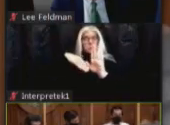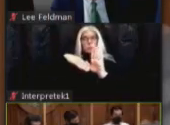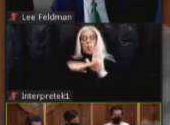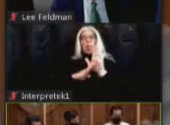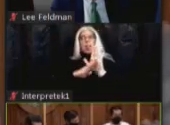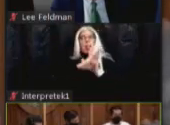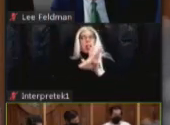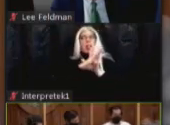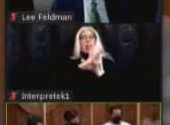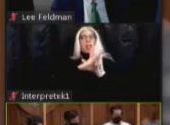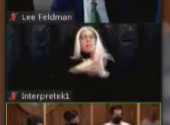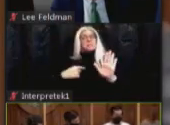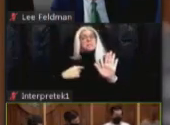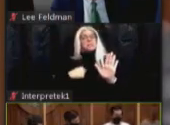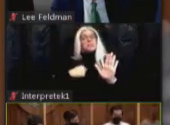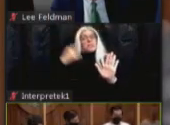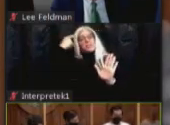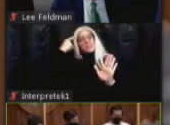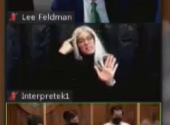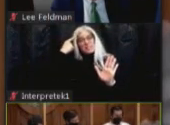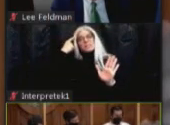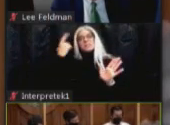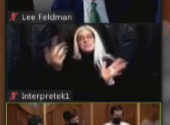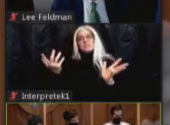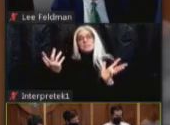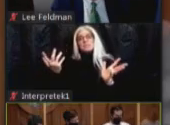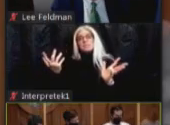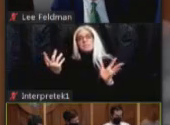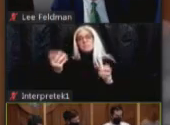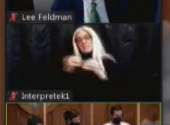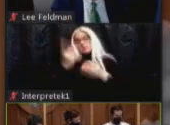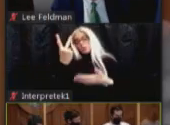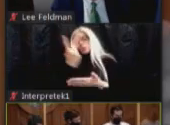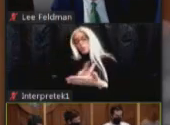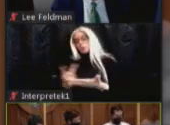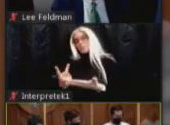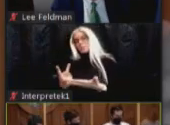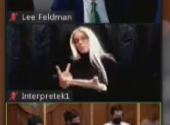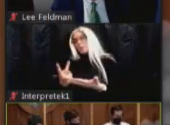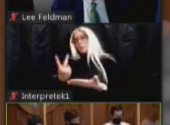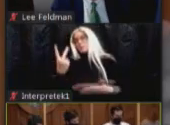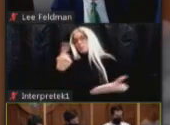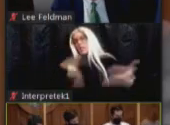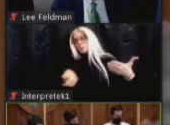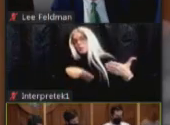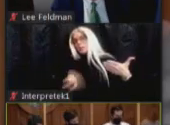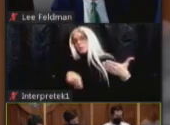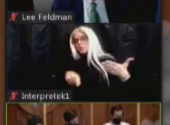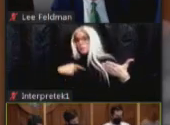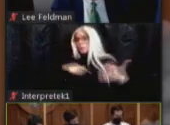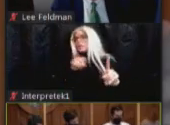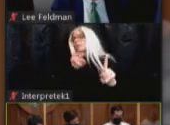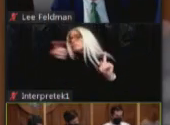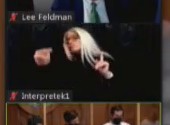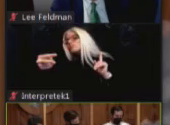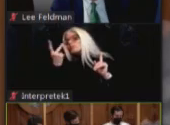I think that in another 2 weeks' time, or maybe even next week at GPC,